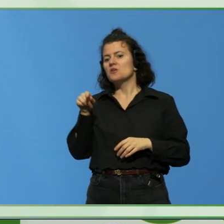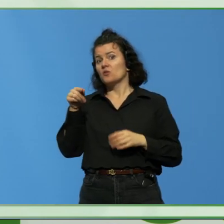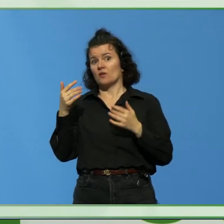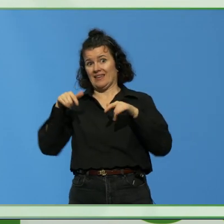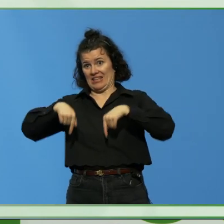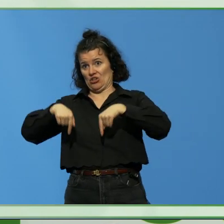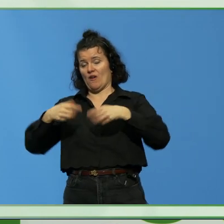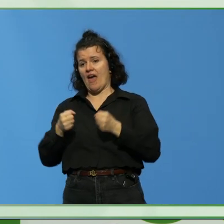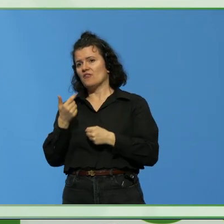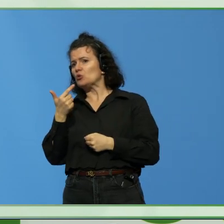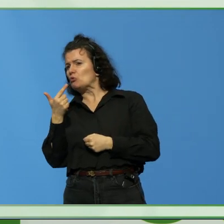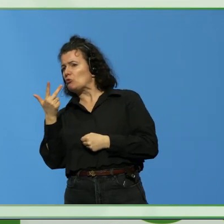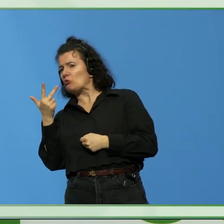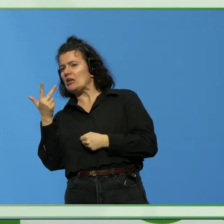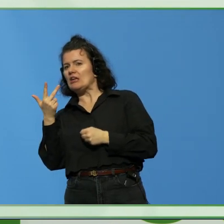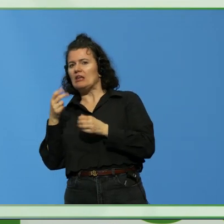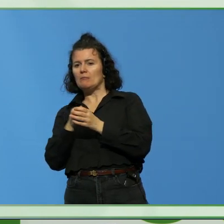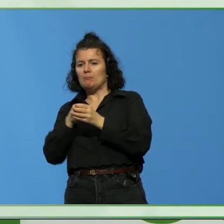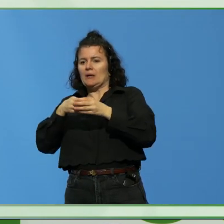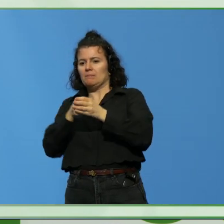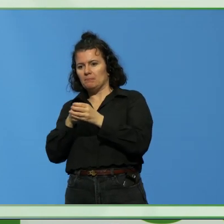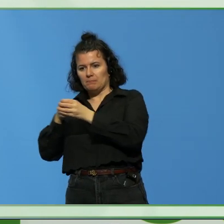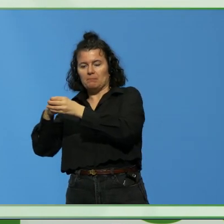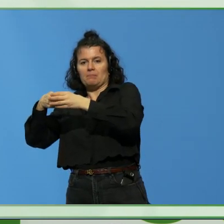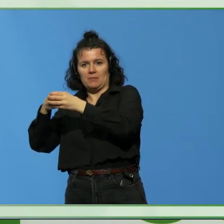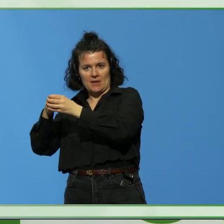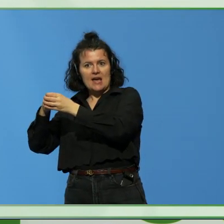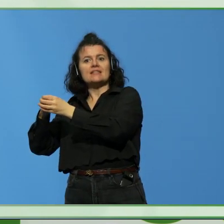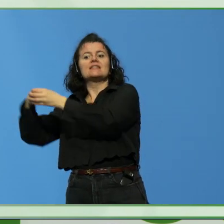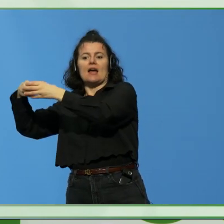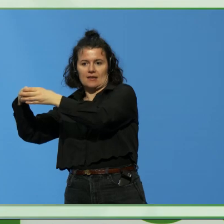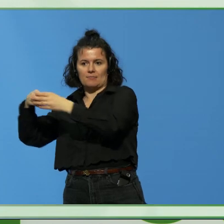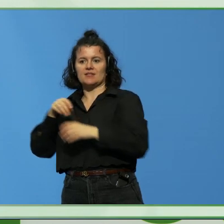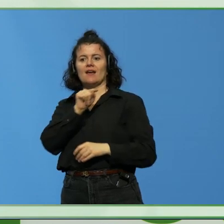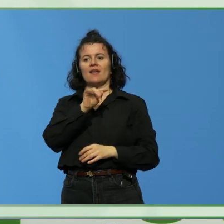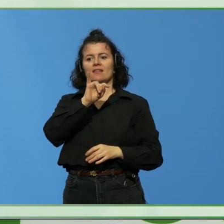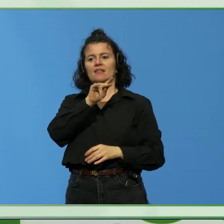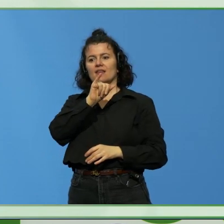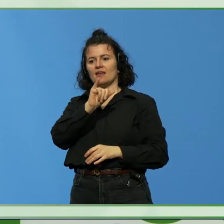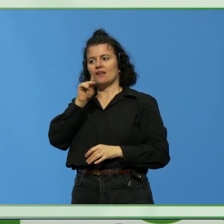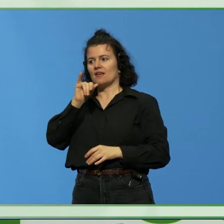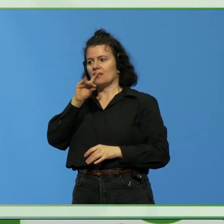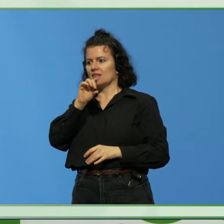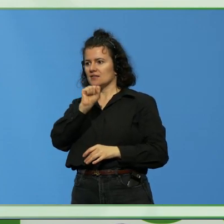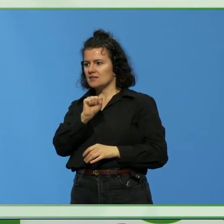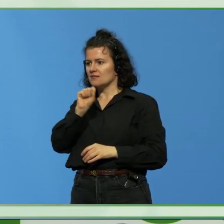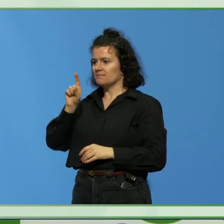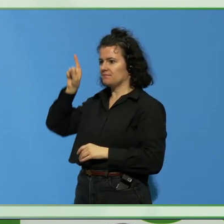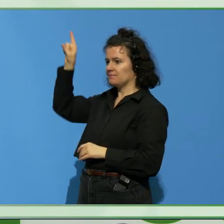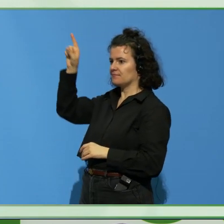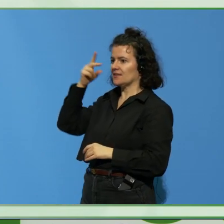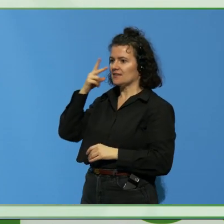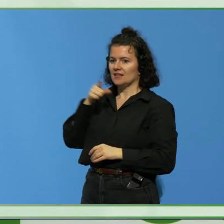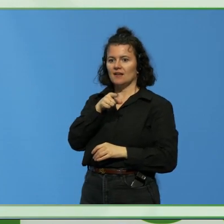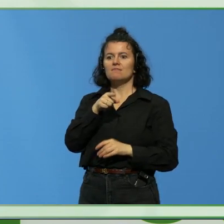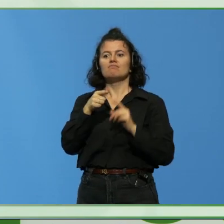them. Tiki Kids, Take Tag, and Finger Dance. All 3 of these startups are here, and you can speak to them as